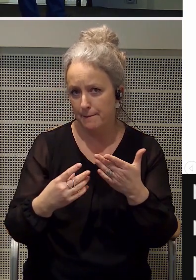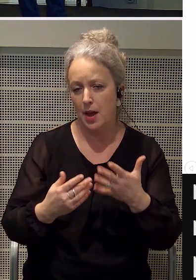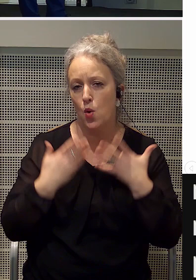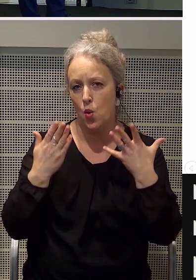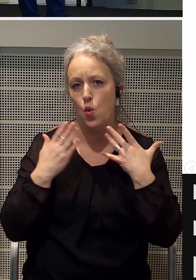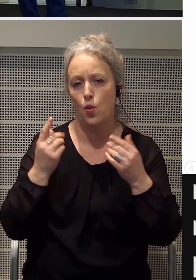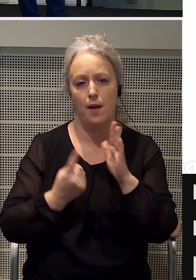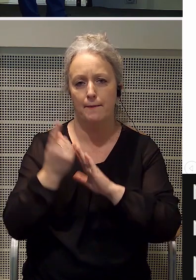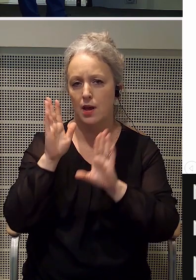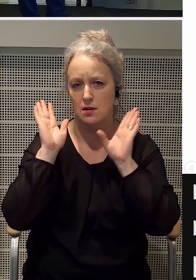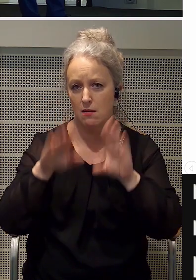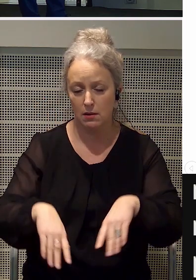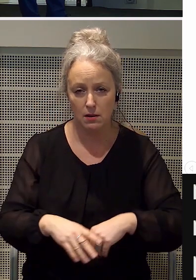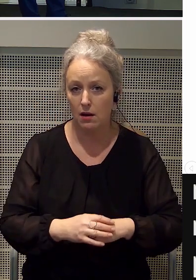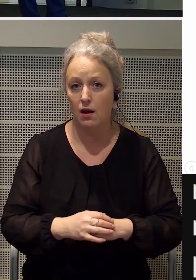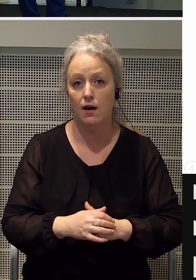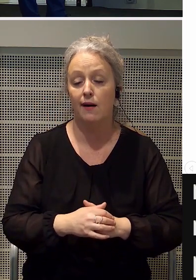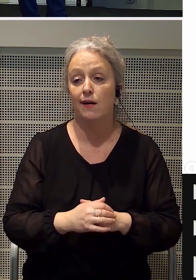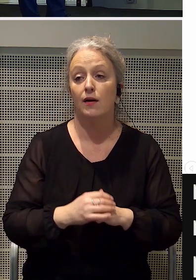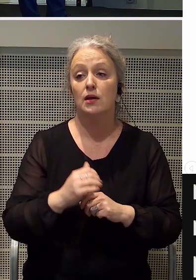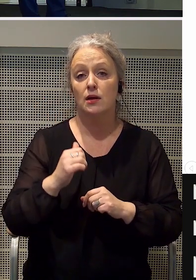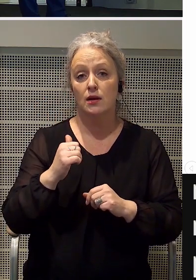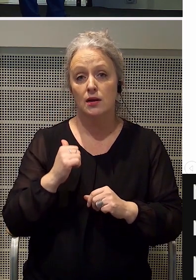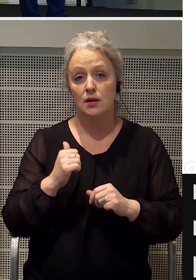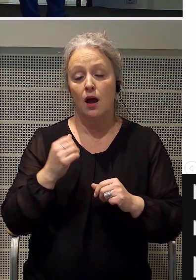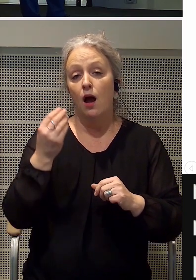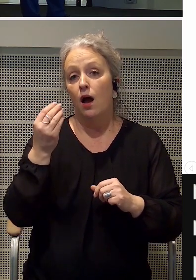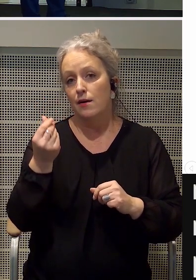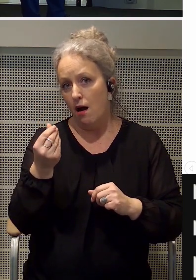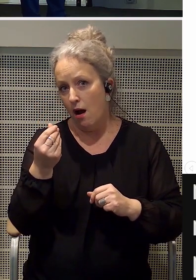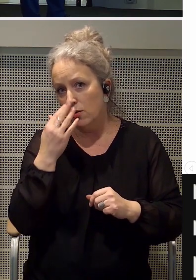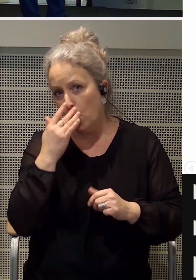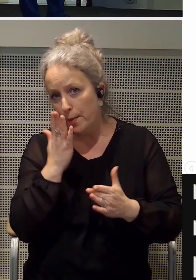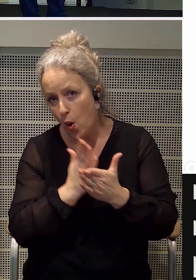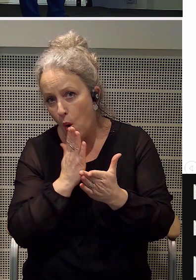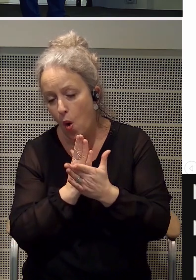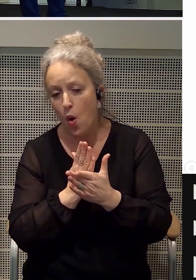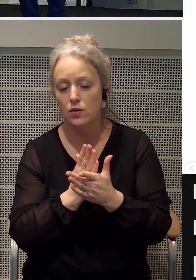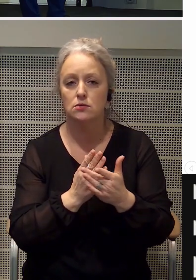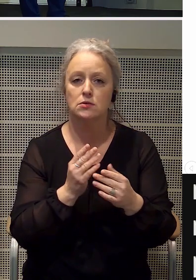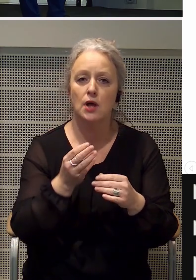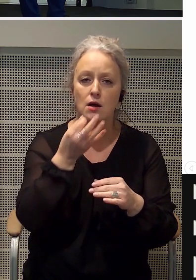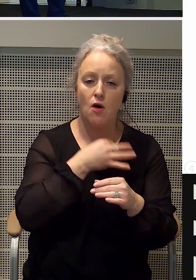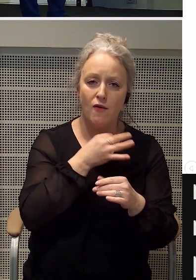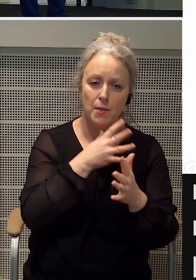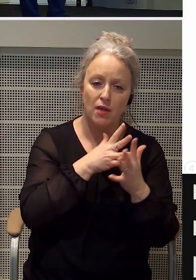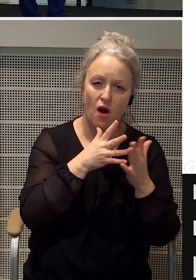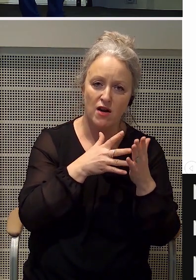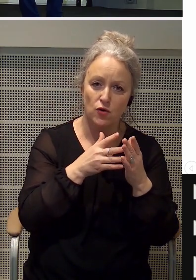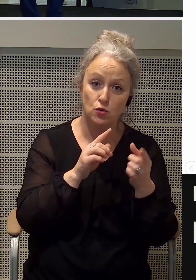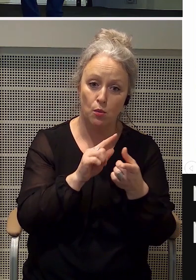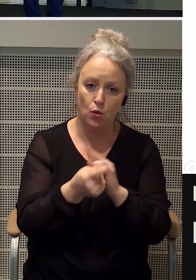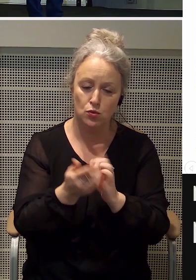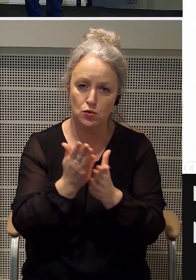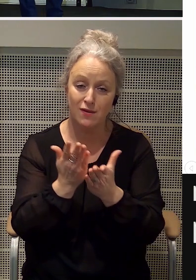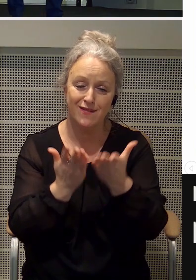And there's always the question of something being left out. When we have a look at this chart here, then there